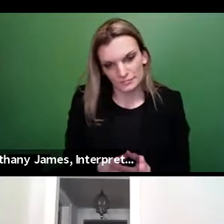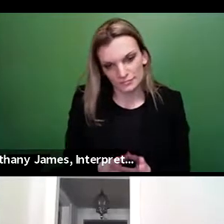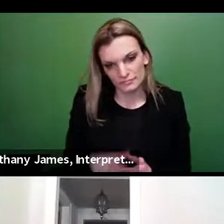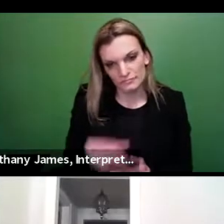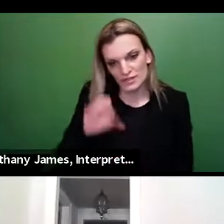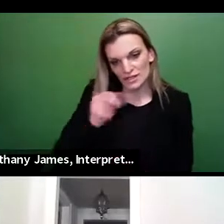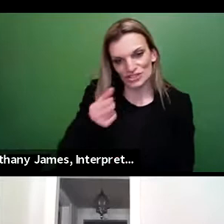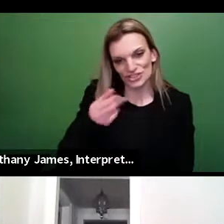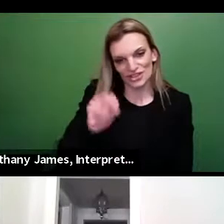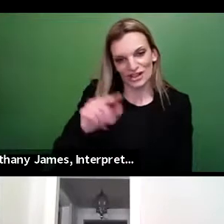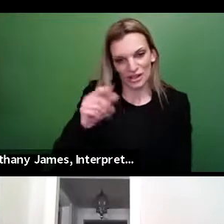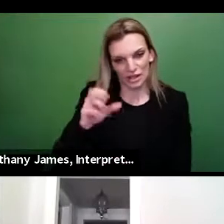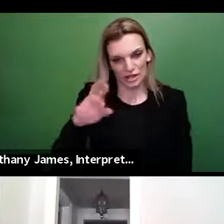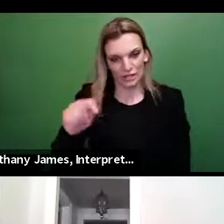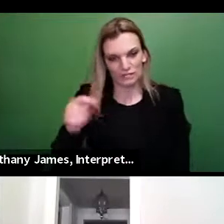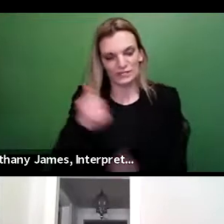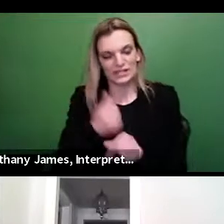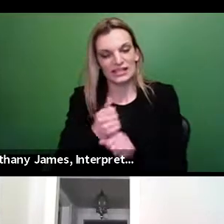Officer.